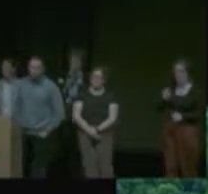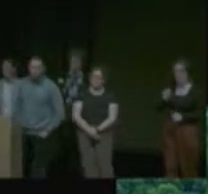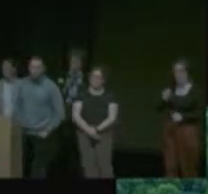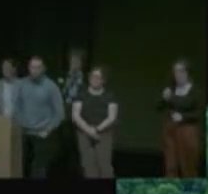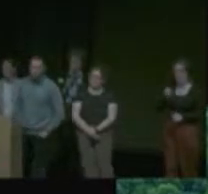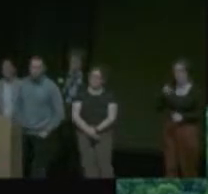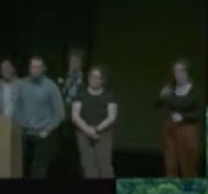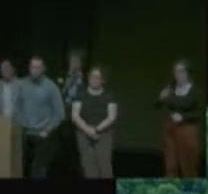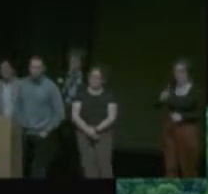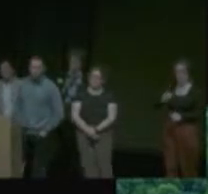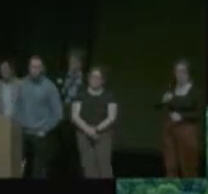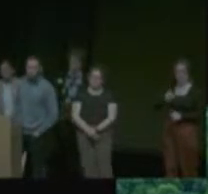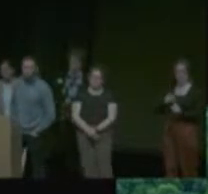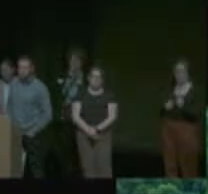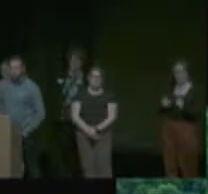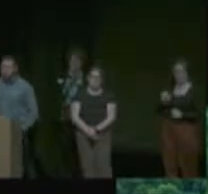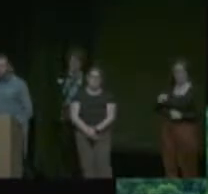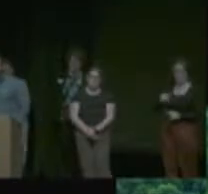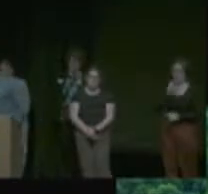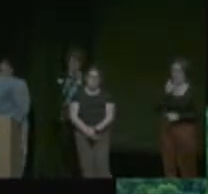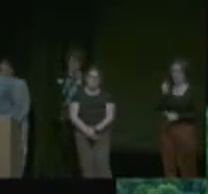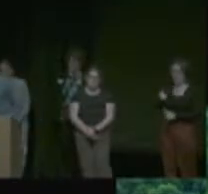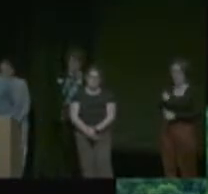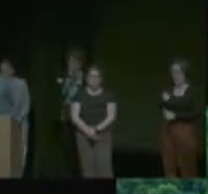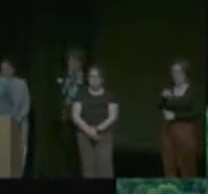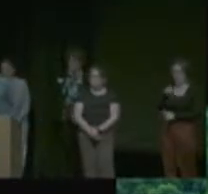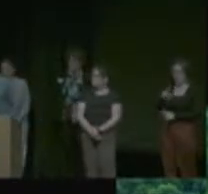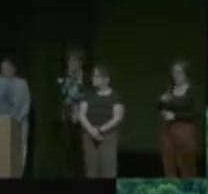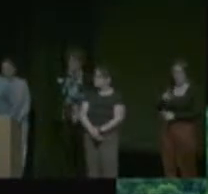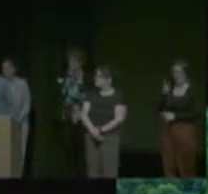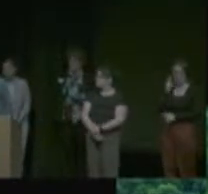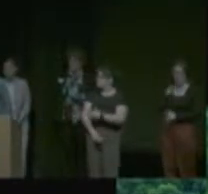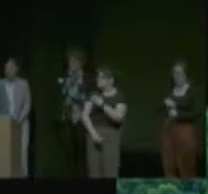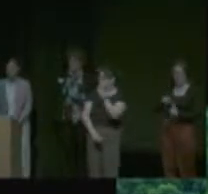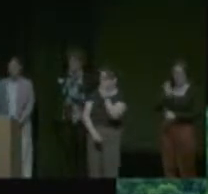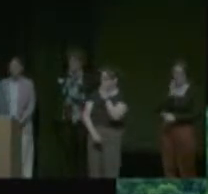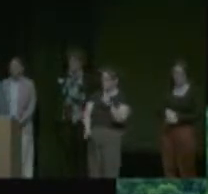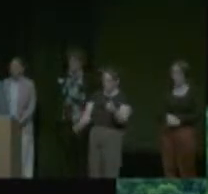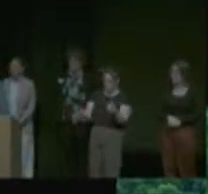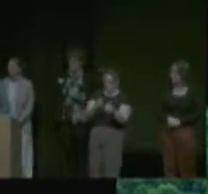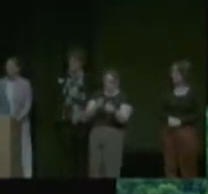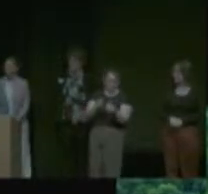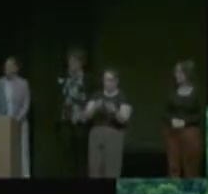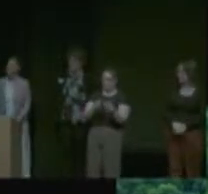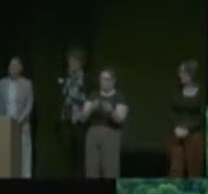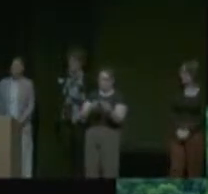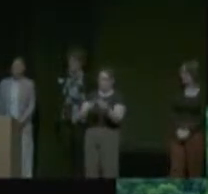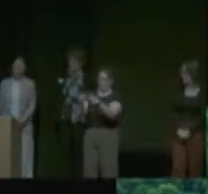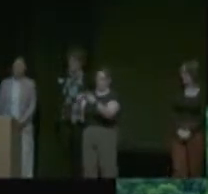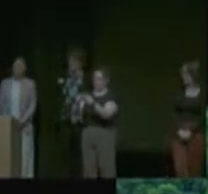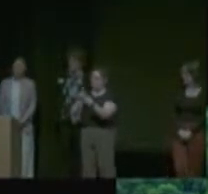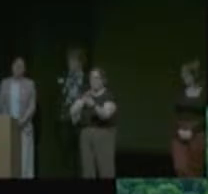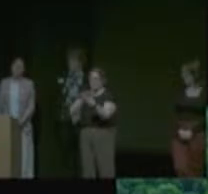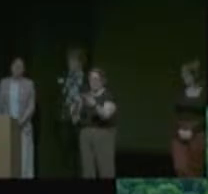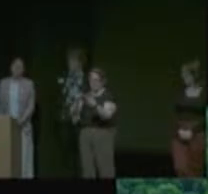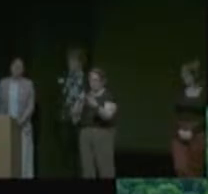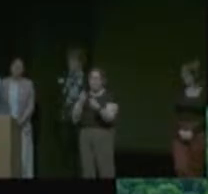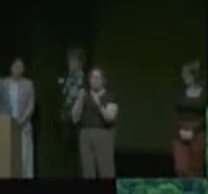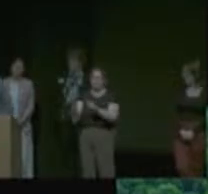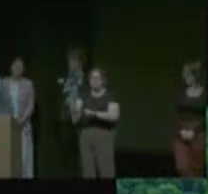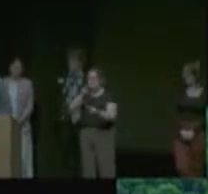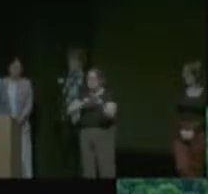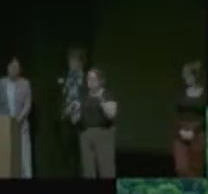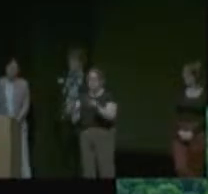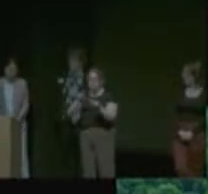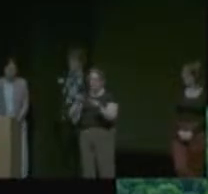not just in the pool when you're dredging? I'll answer the first one, or the second one first, sorry. Yes, we're monitoring turbidity